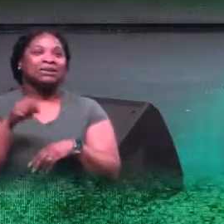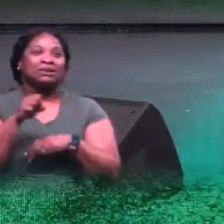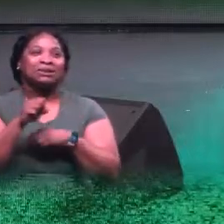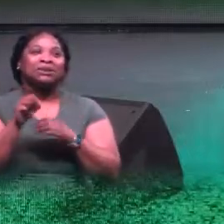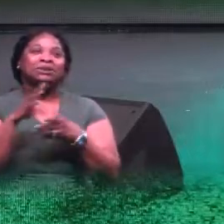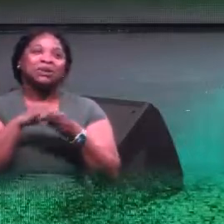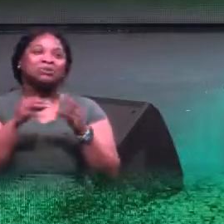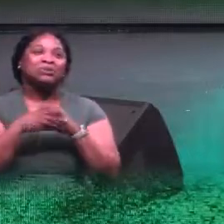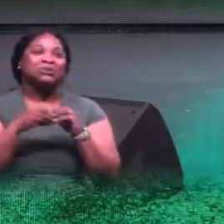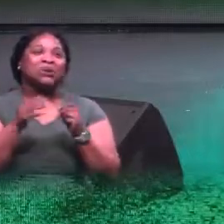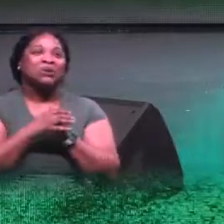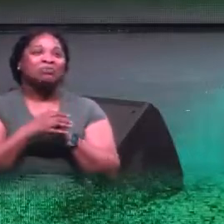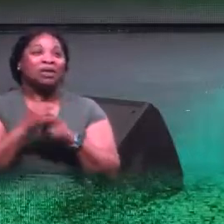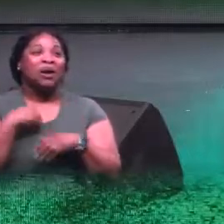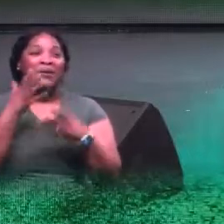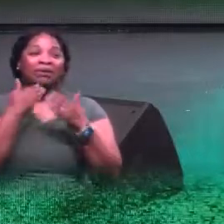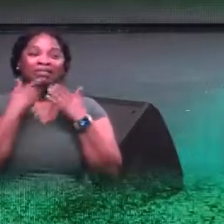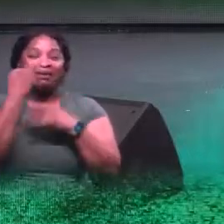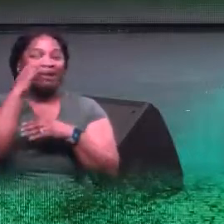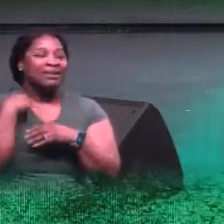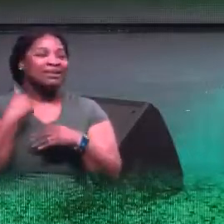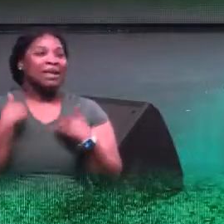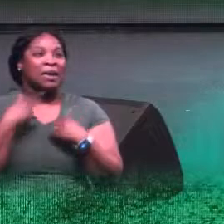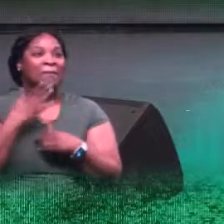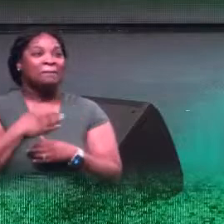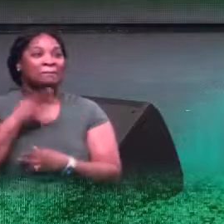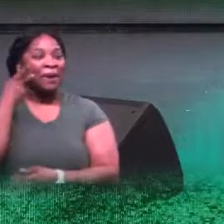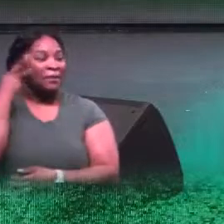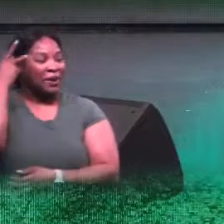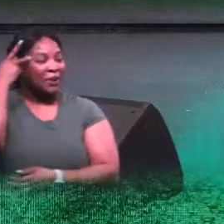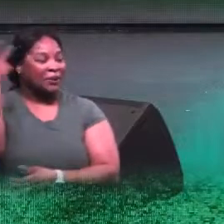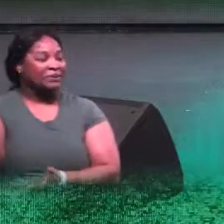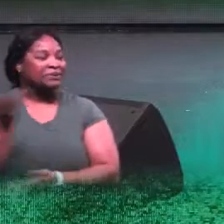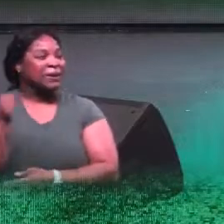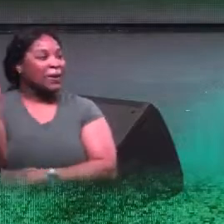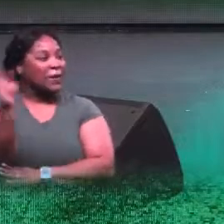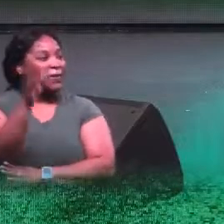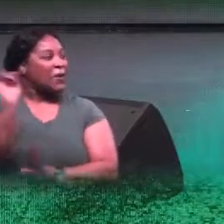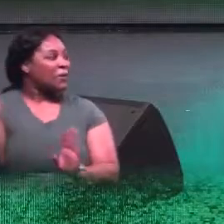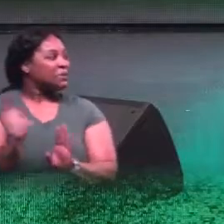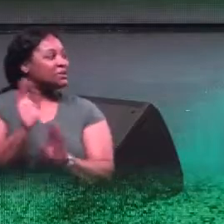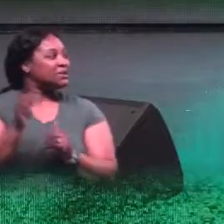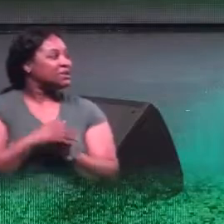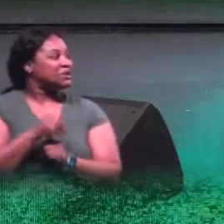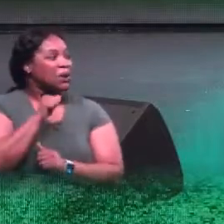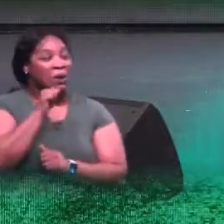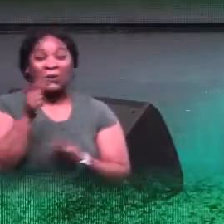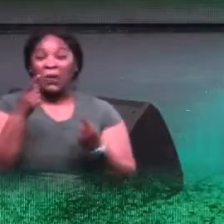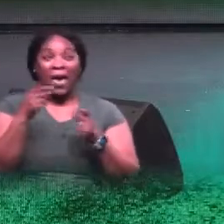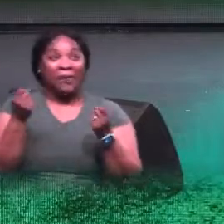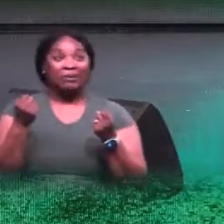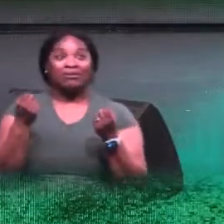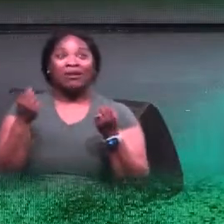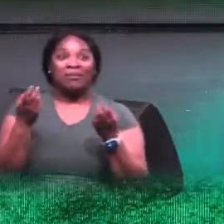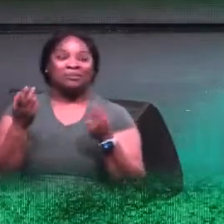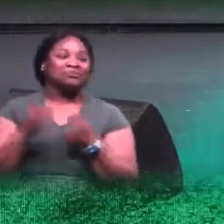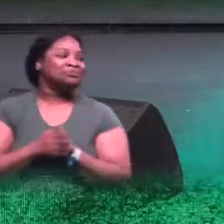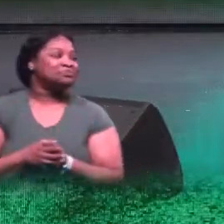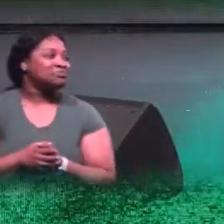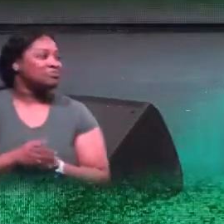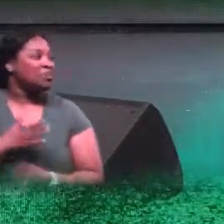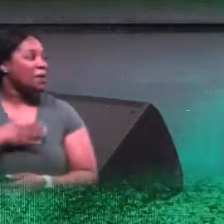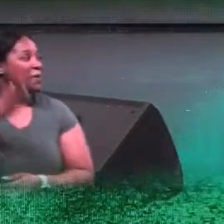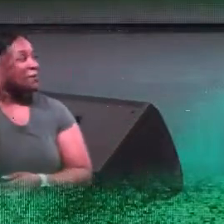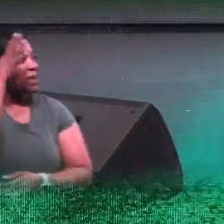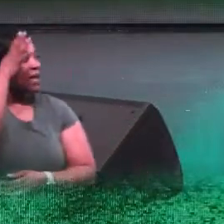thank God to have my parents with me on this Palm Sunday. That doesn't happen very often. Amen. My